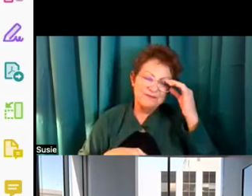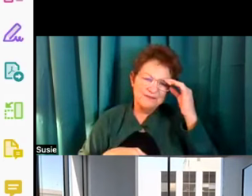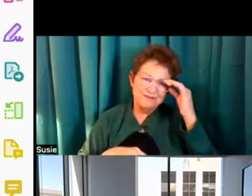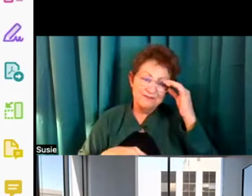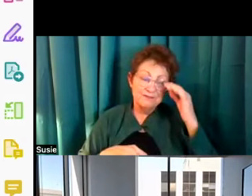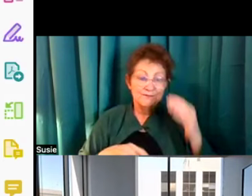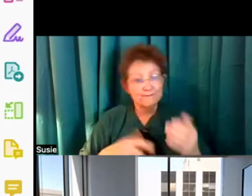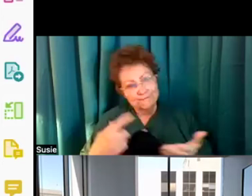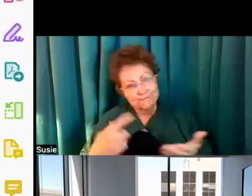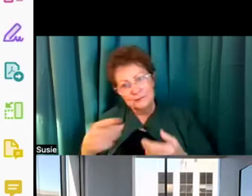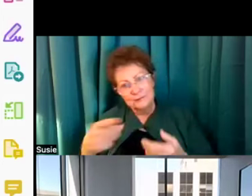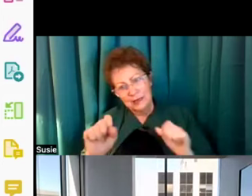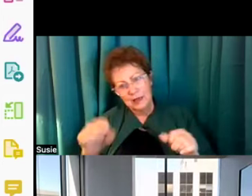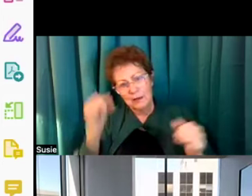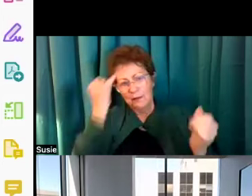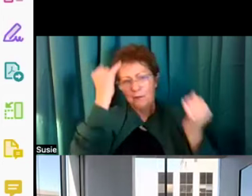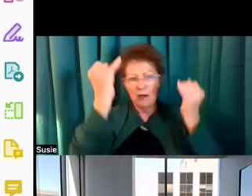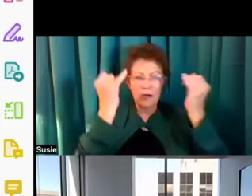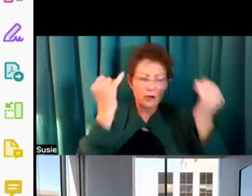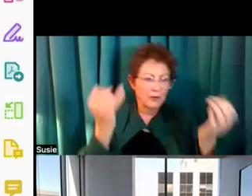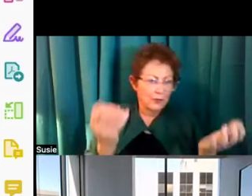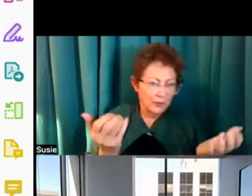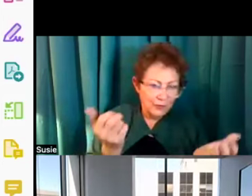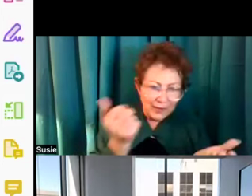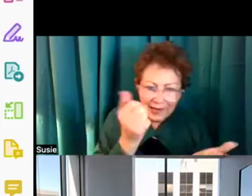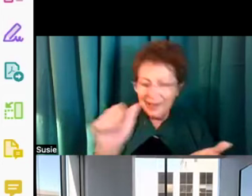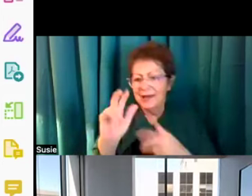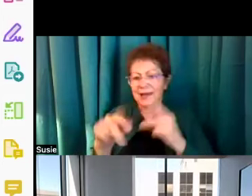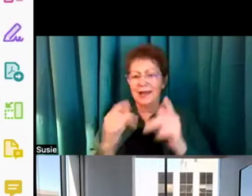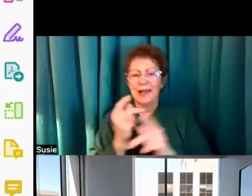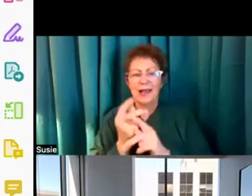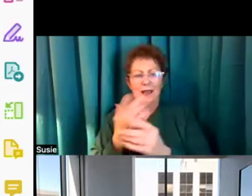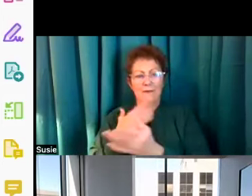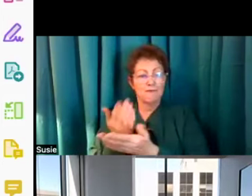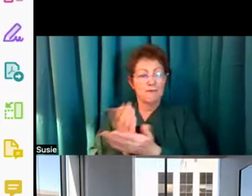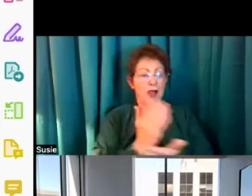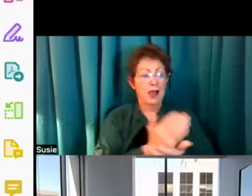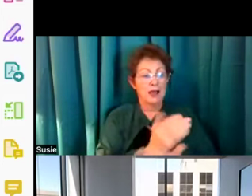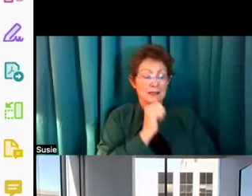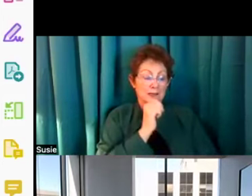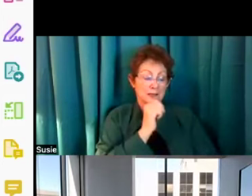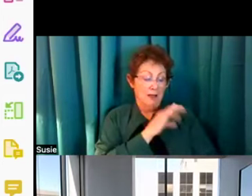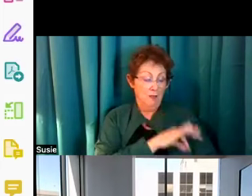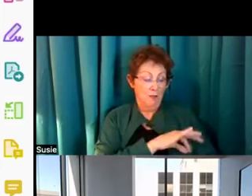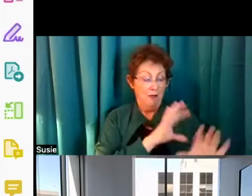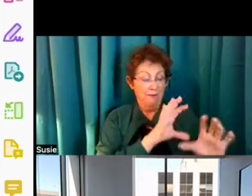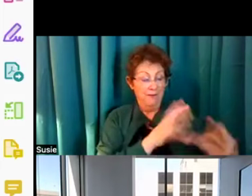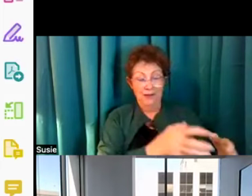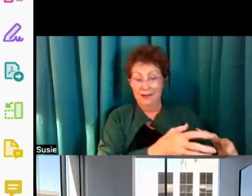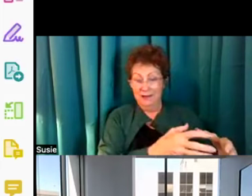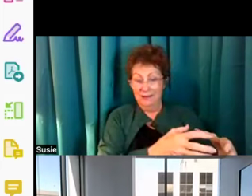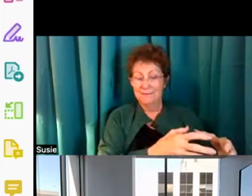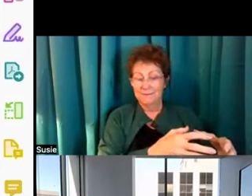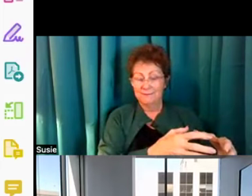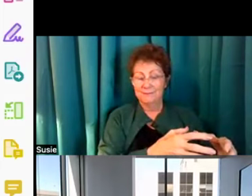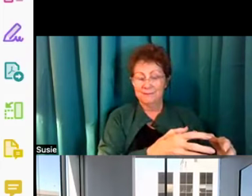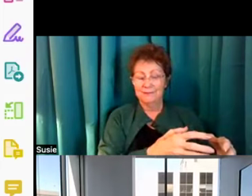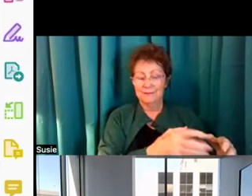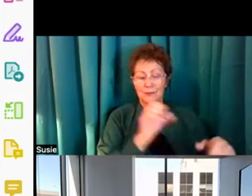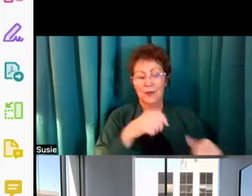Conversely, as you can imagine, any sort of rights that are unique to the nonprofit could pose